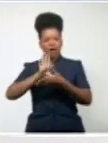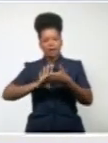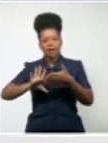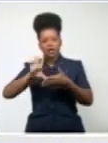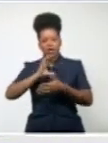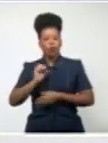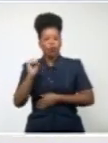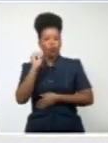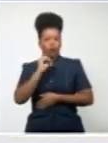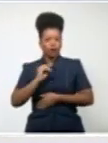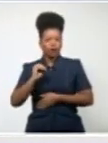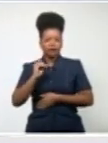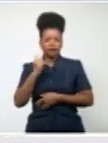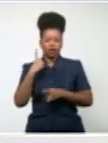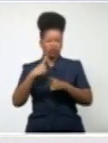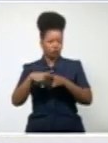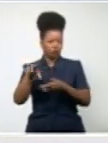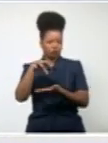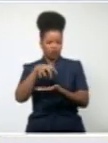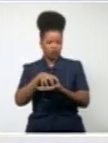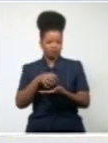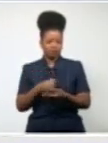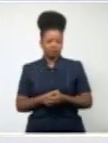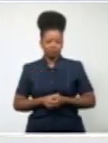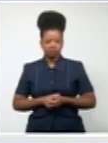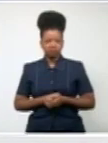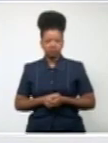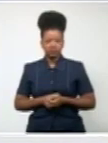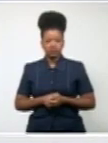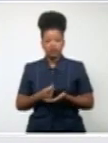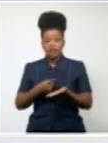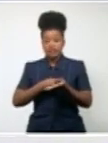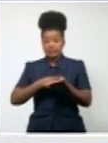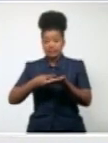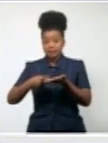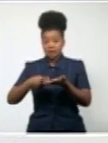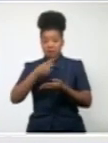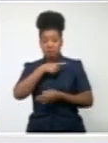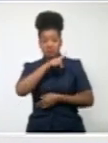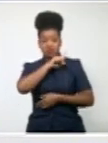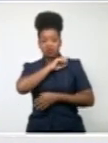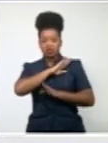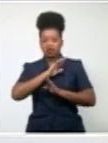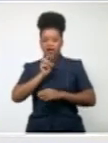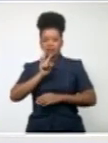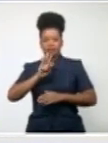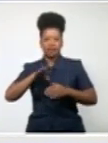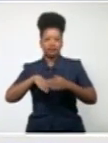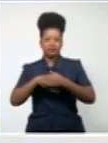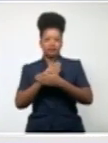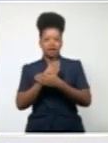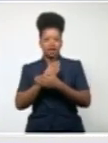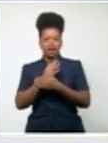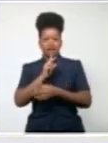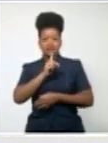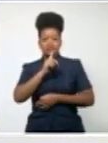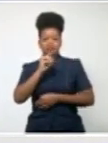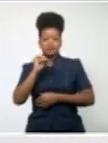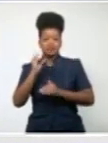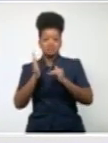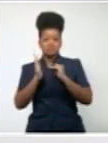in America, the Middle East, and Southeast Asia. Last week, it already